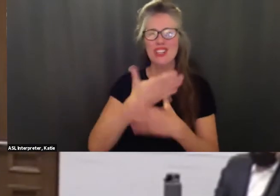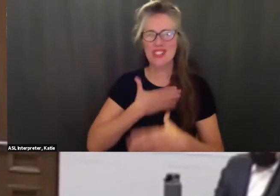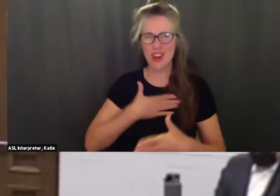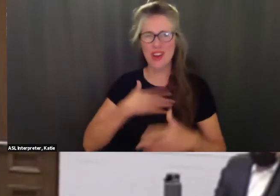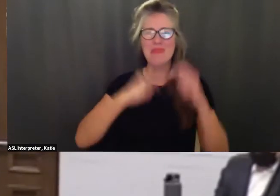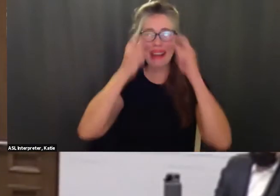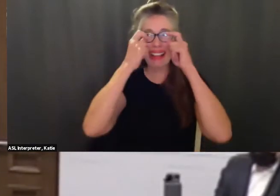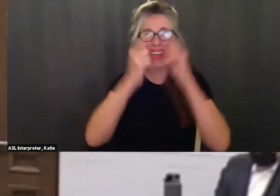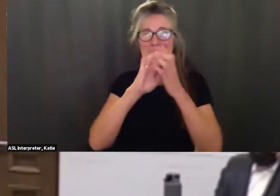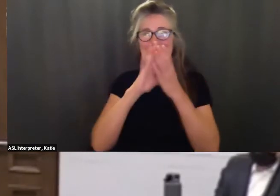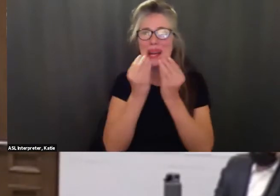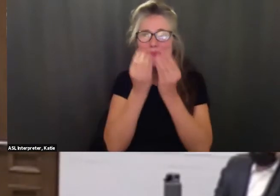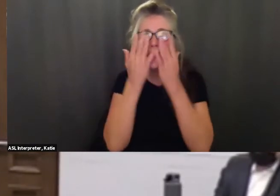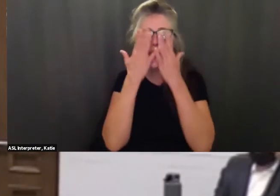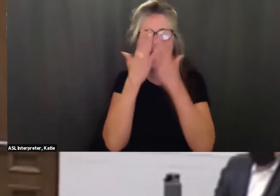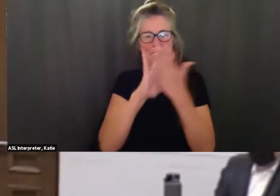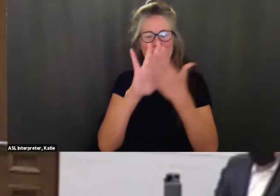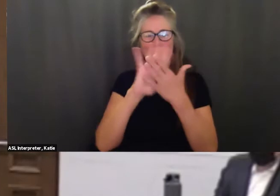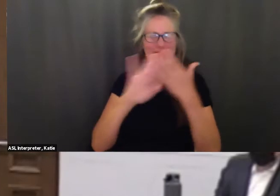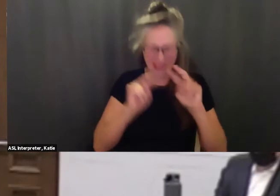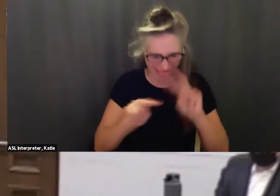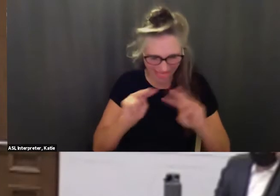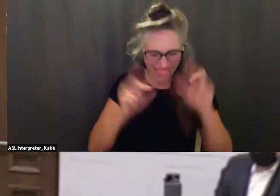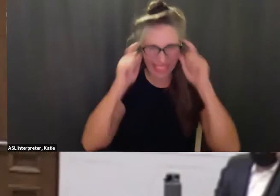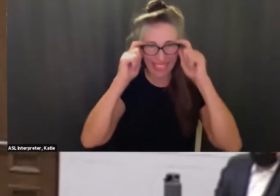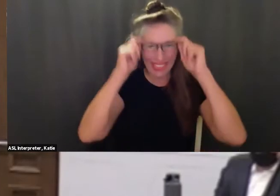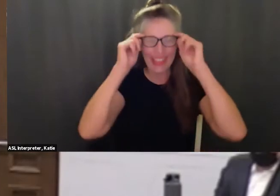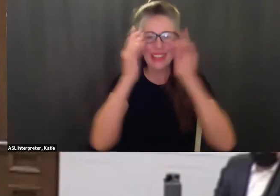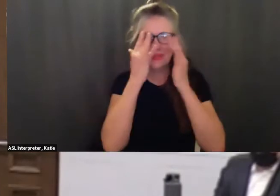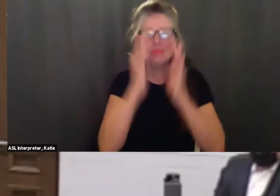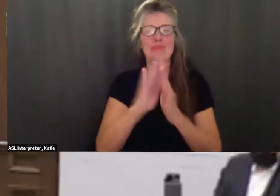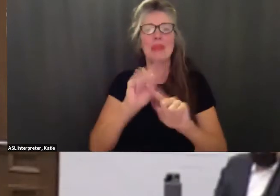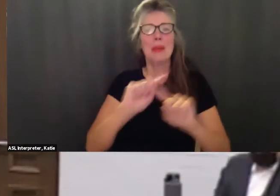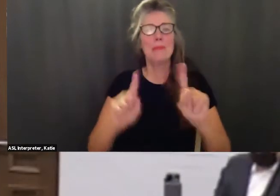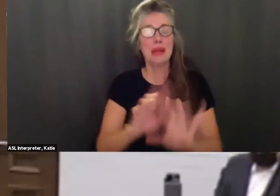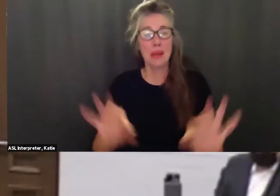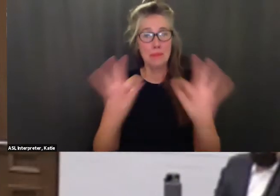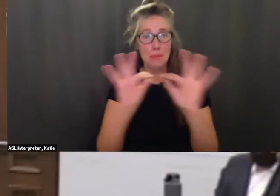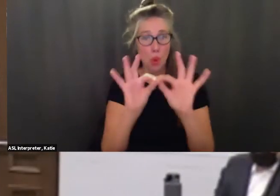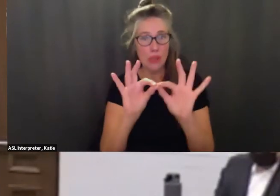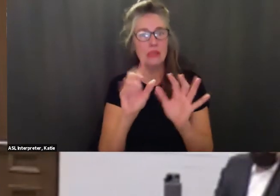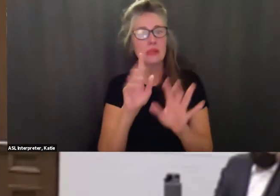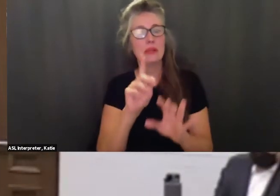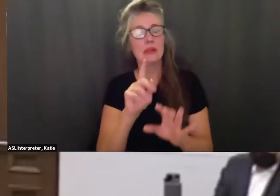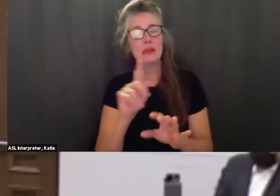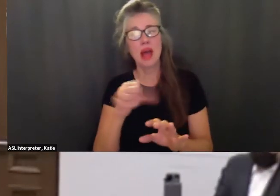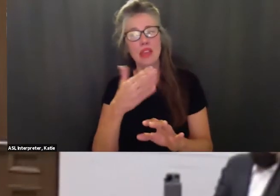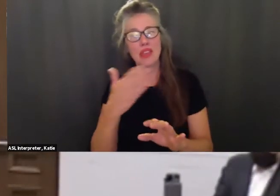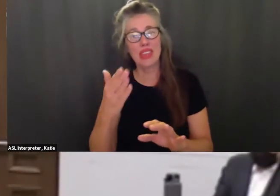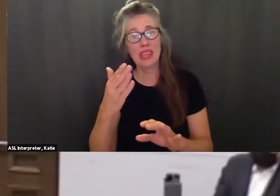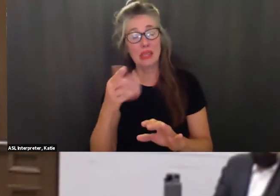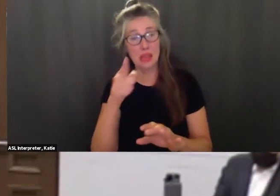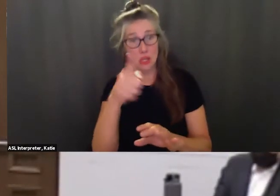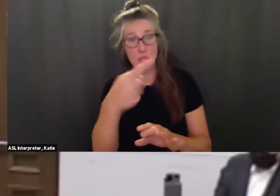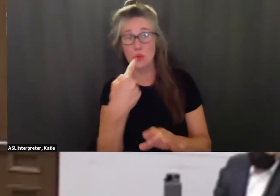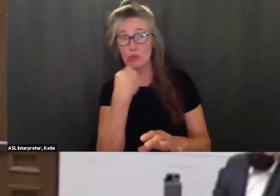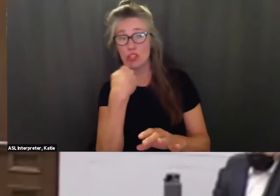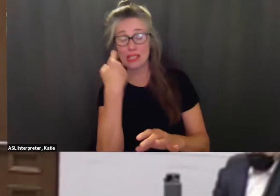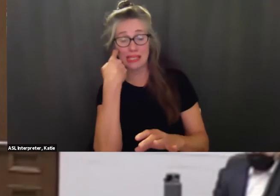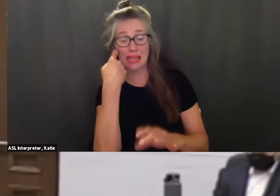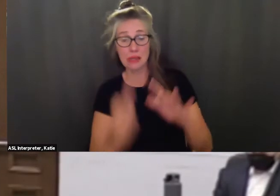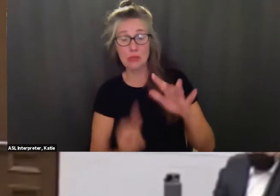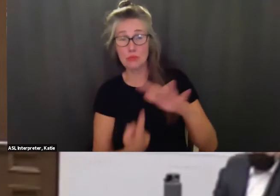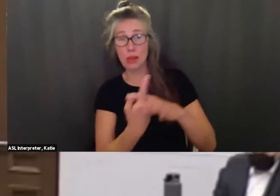there. Yeah. So, but the other thing that's really important, that's a really important question that you bring up, is that we